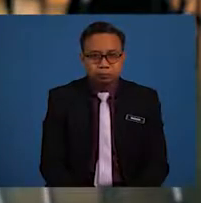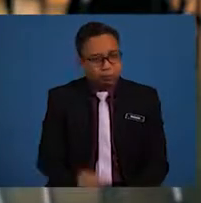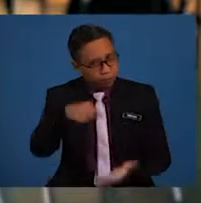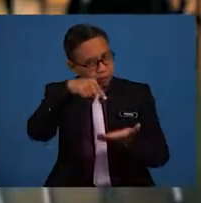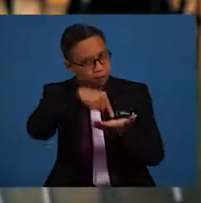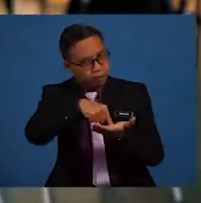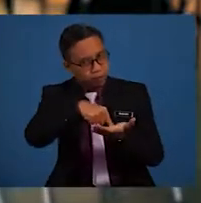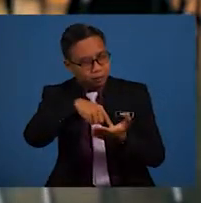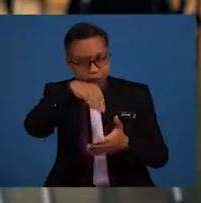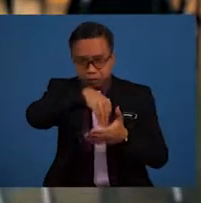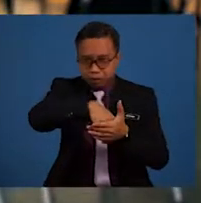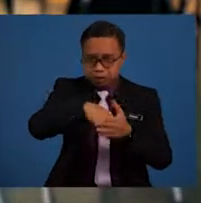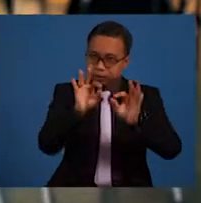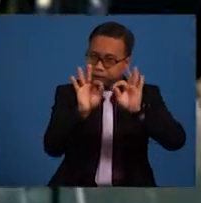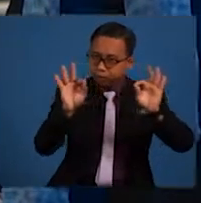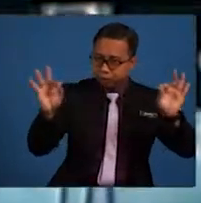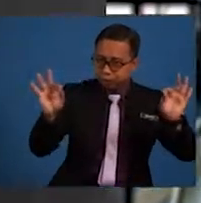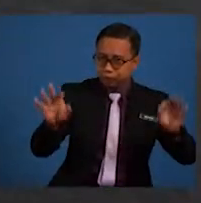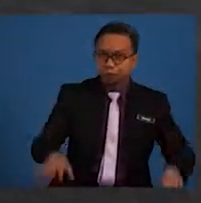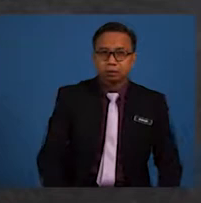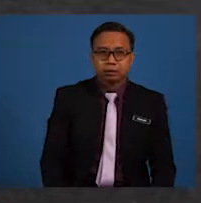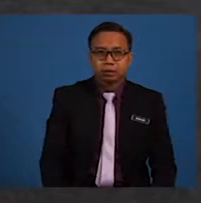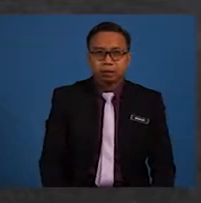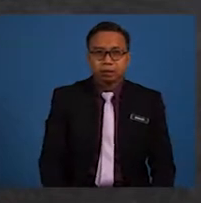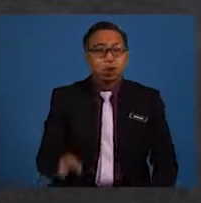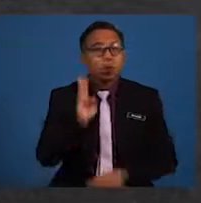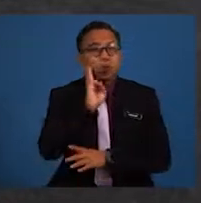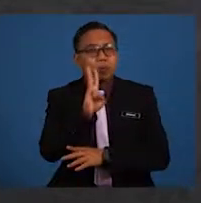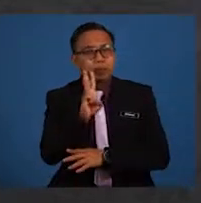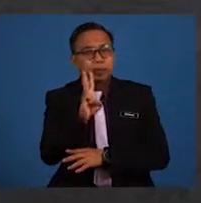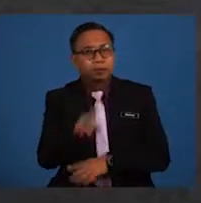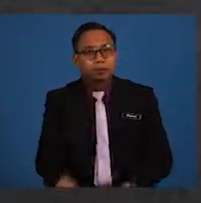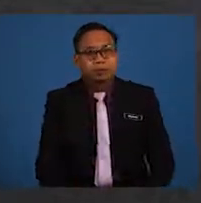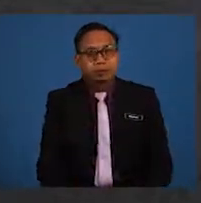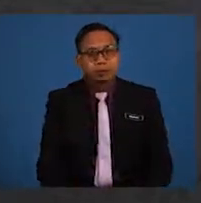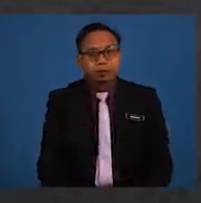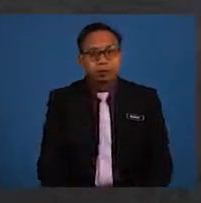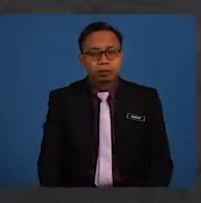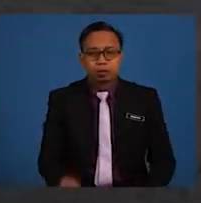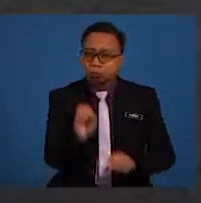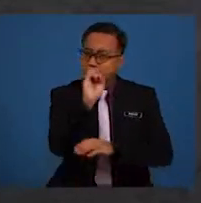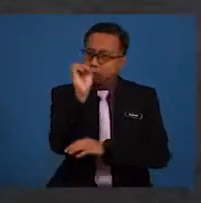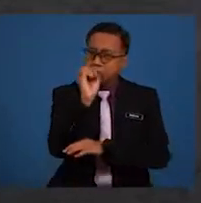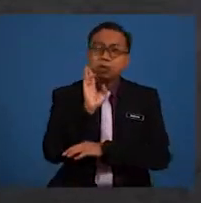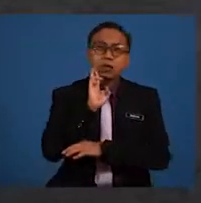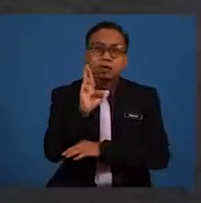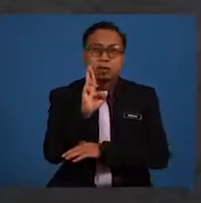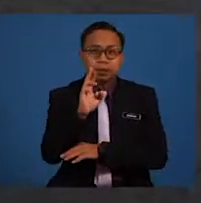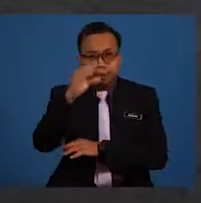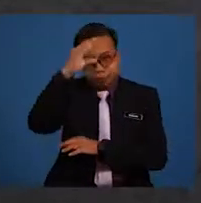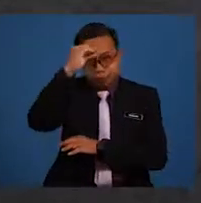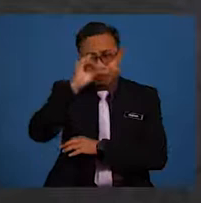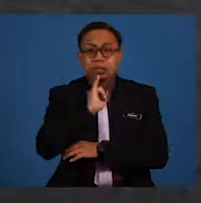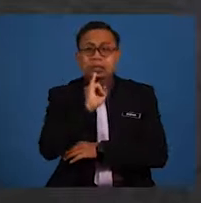Here in this statement, woman without her, man is